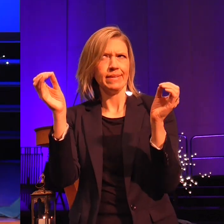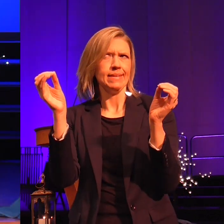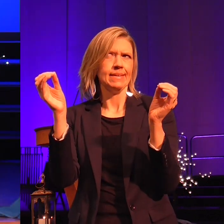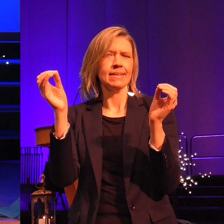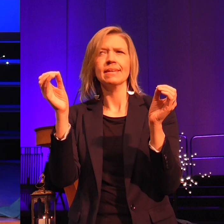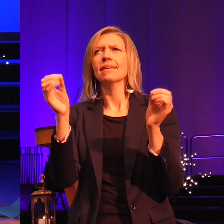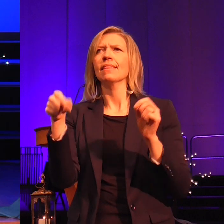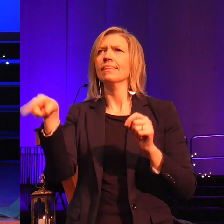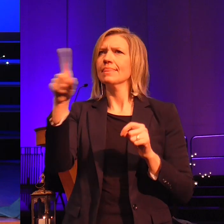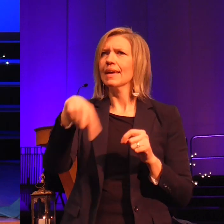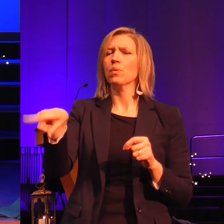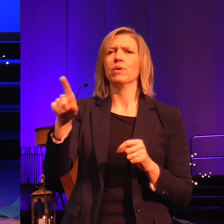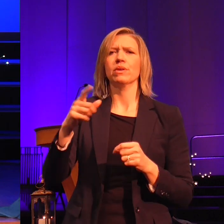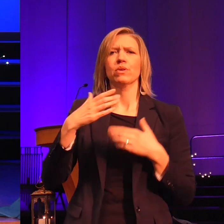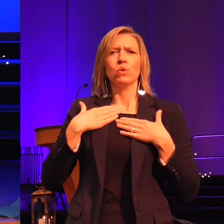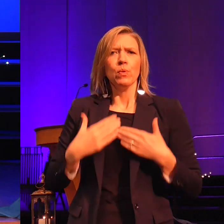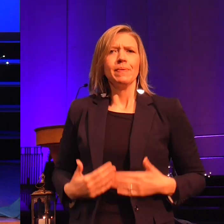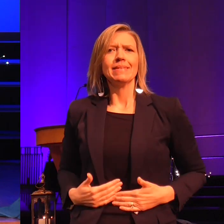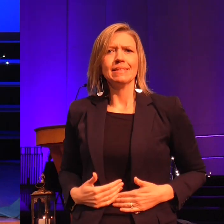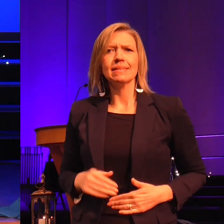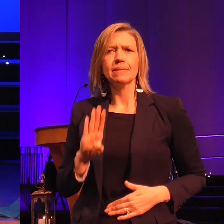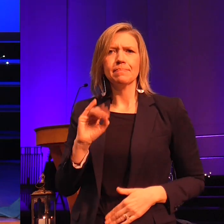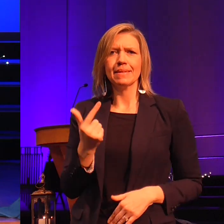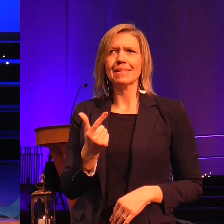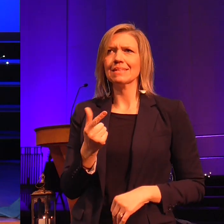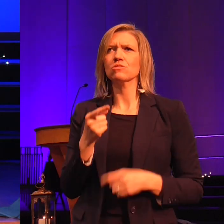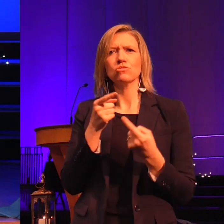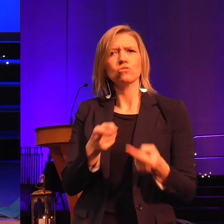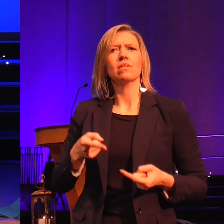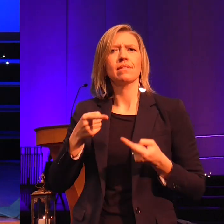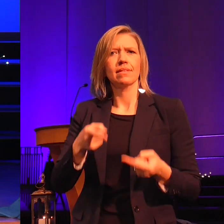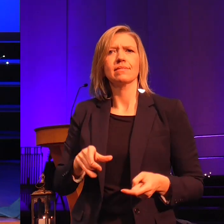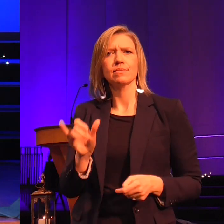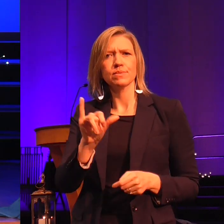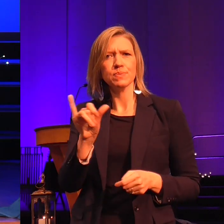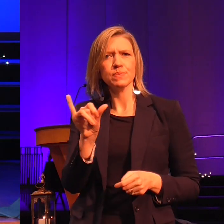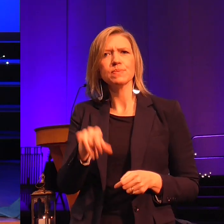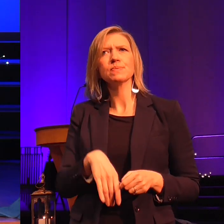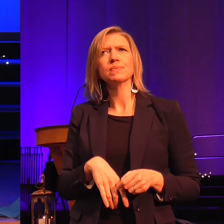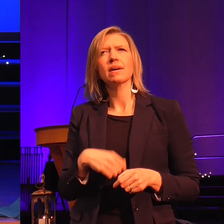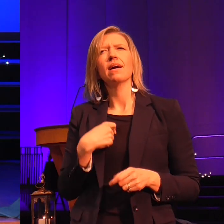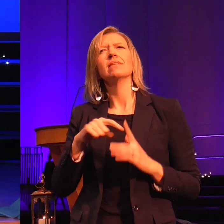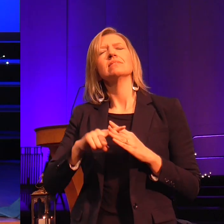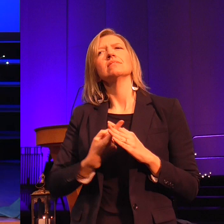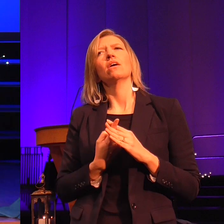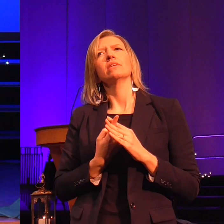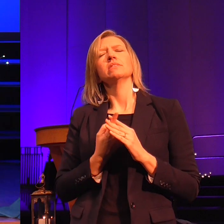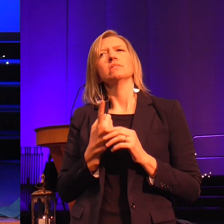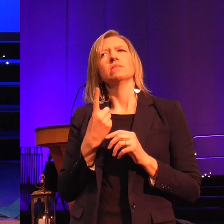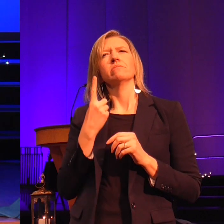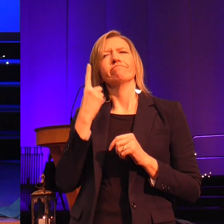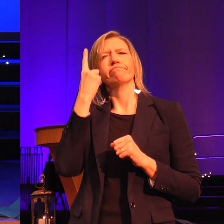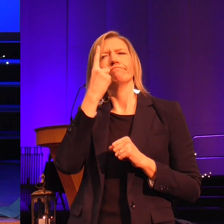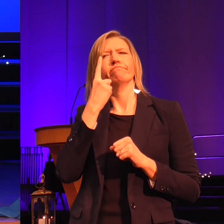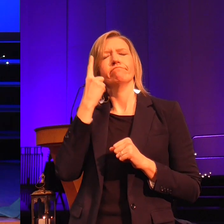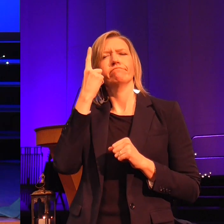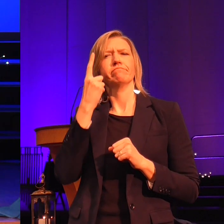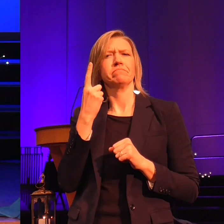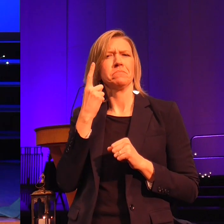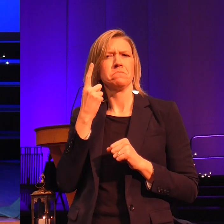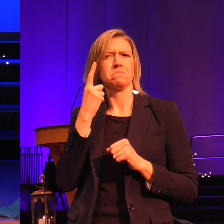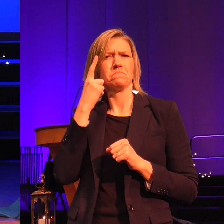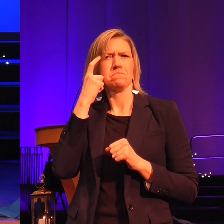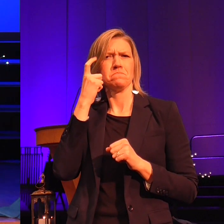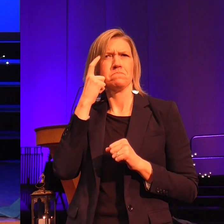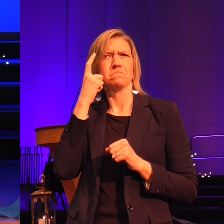that they were human beings struggling with this dance, and I began to question it a little bit more, it was challenging for me to